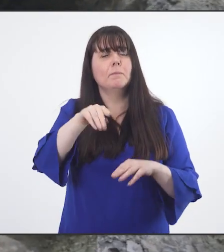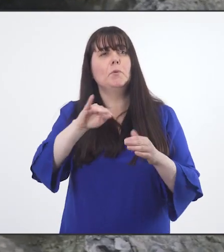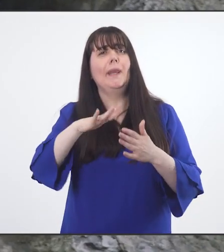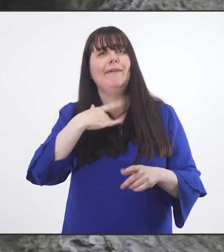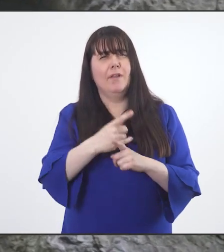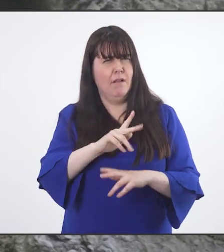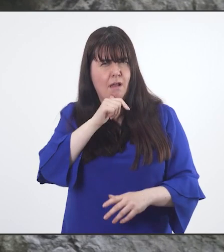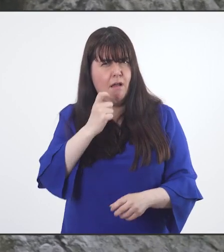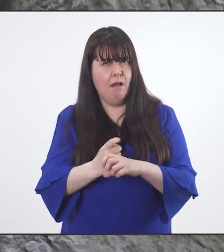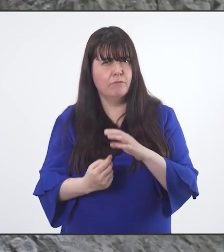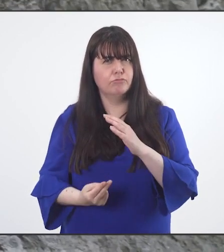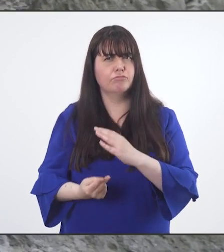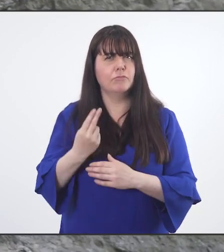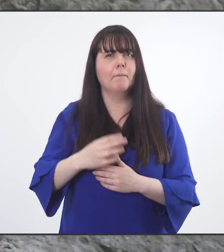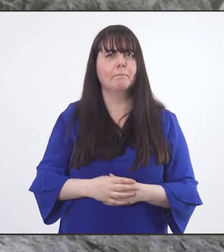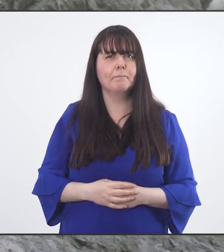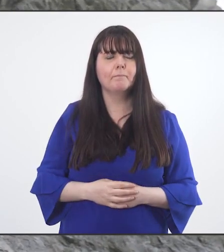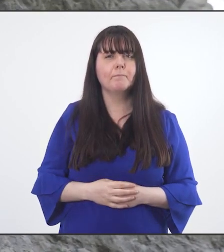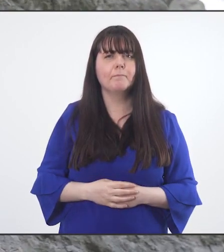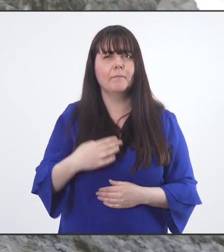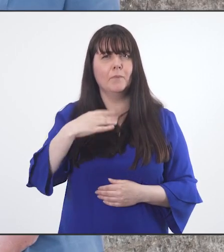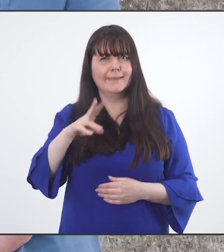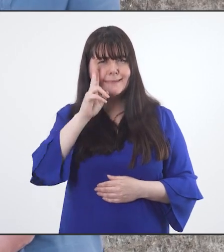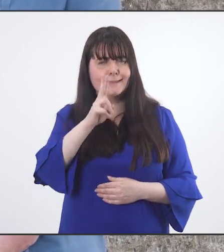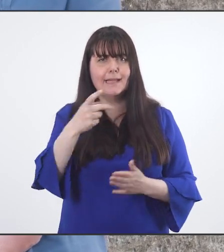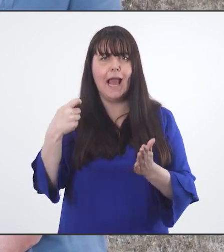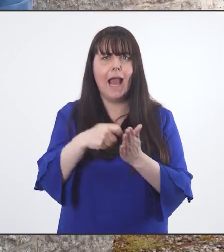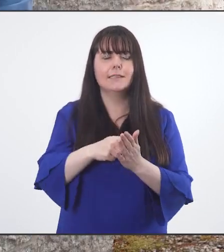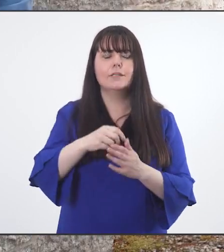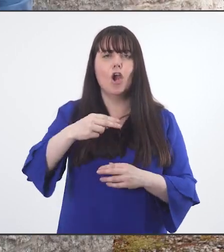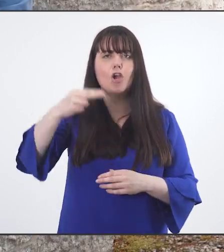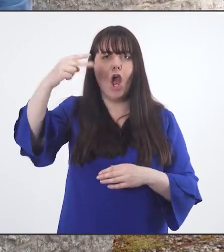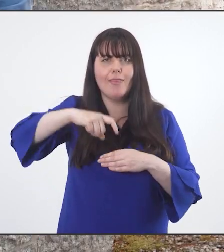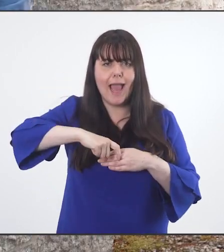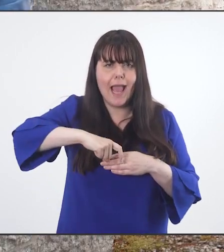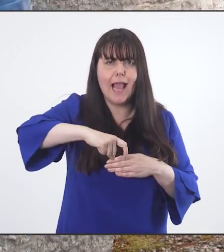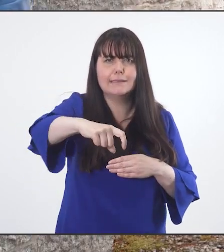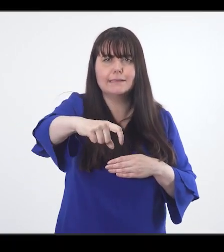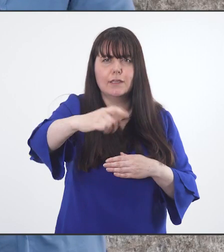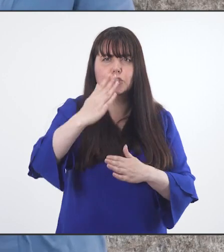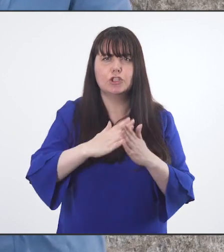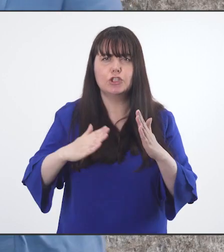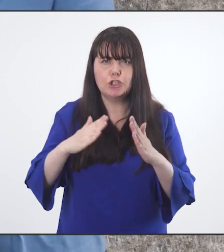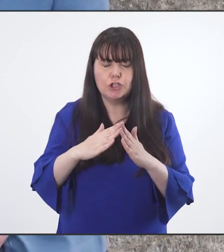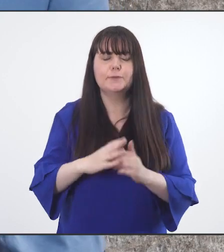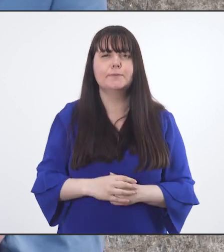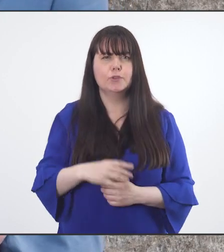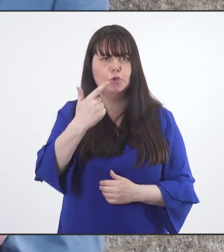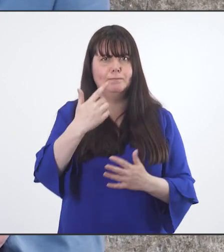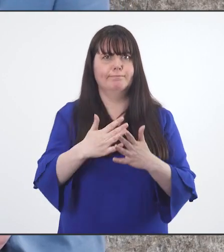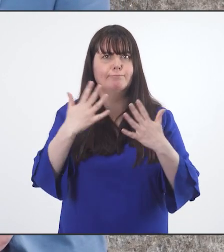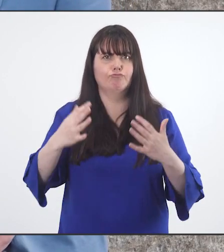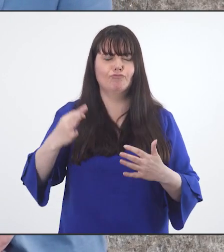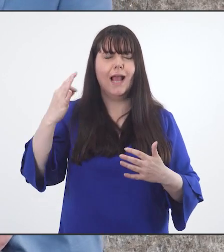and also a built-in latrine. So whoever was living there certainly wasn't suffering too much hardship. Possibly also at the